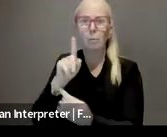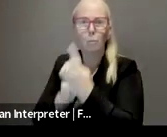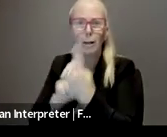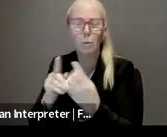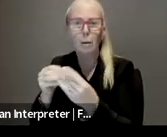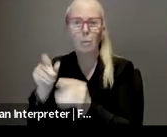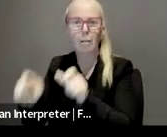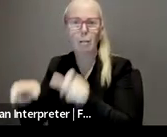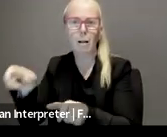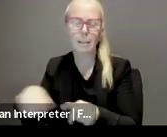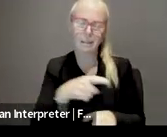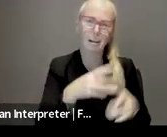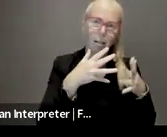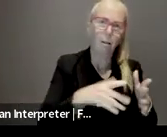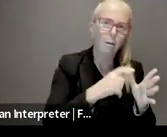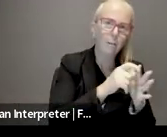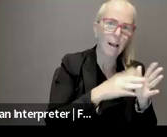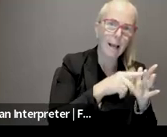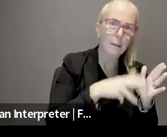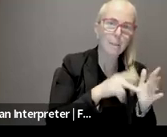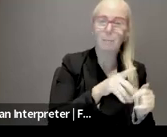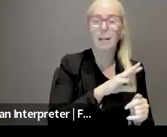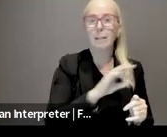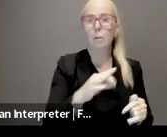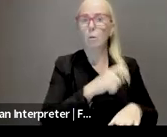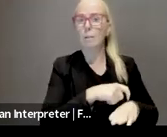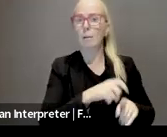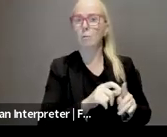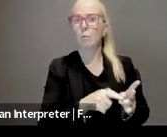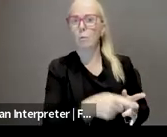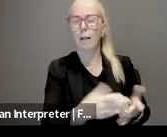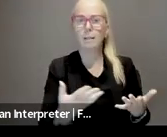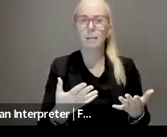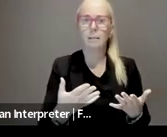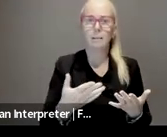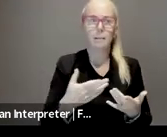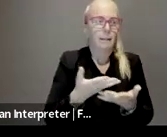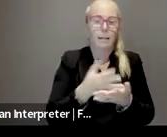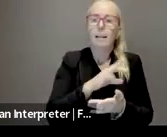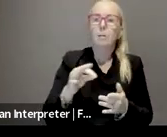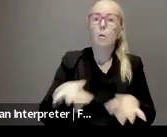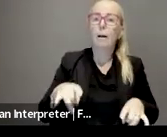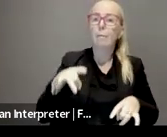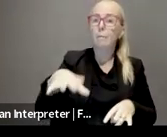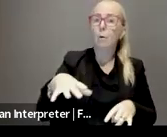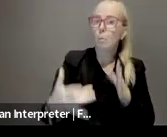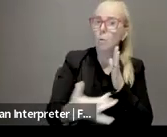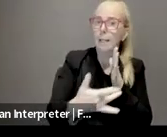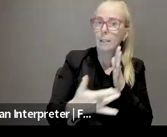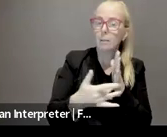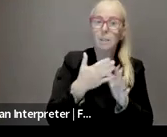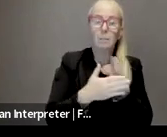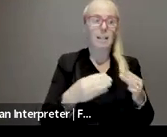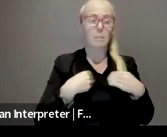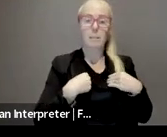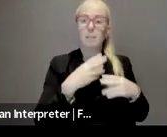to do, but no time to do it. The industry lacks affordable tech, so businesses either build their own clunky software